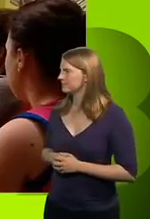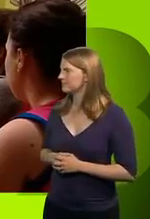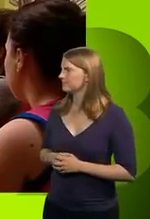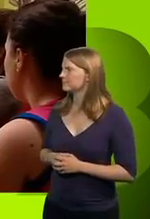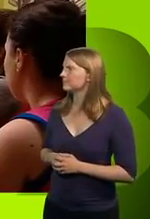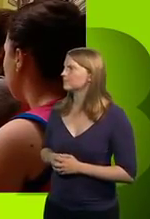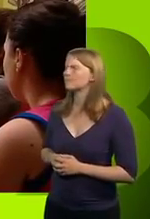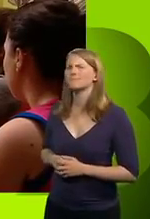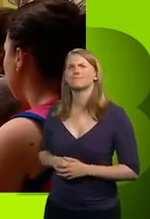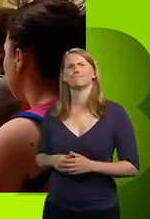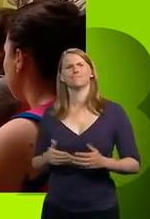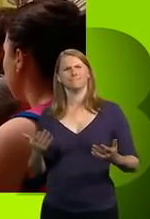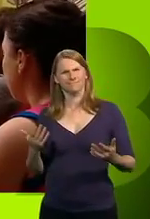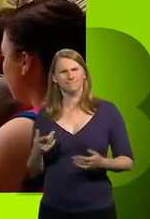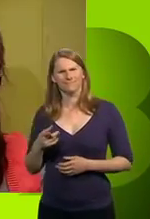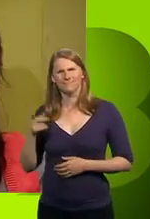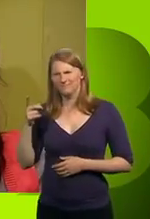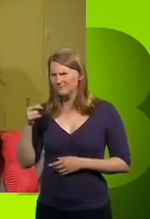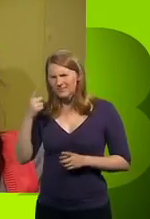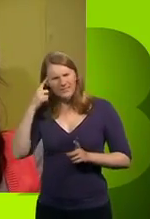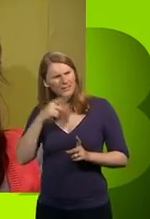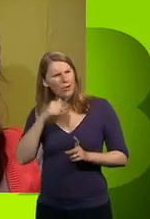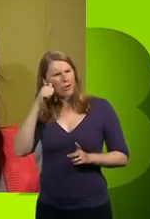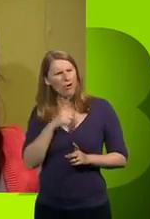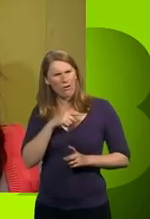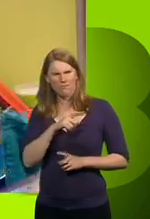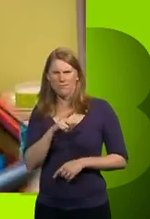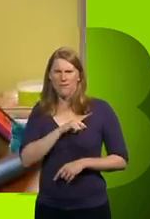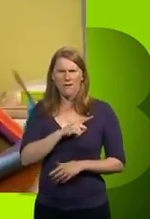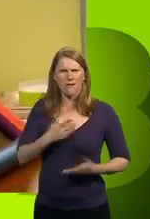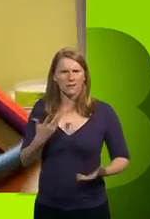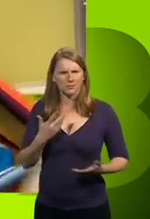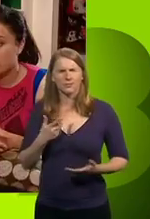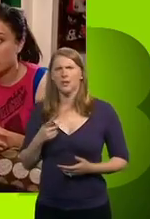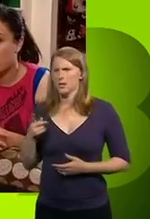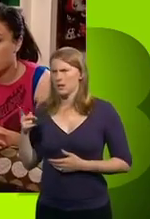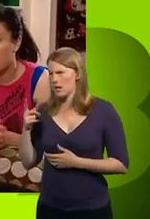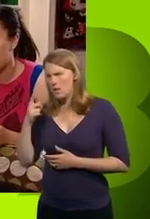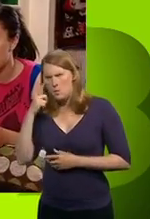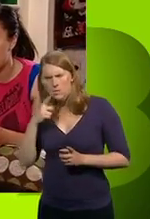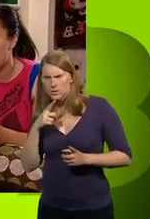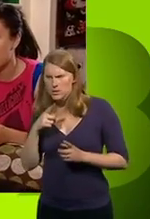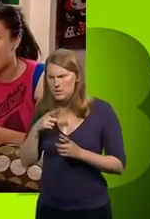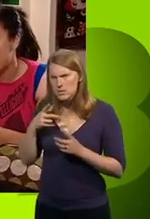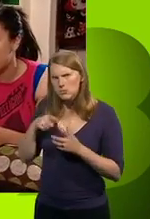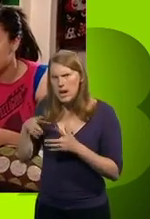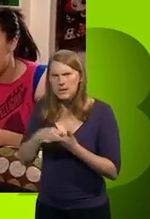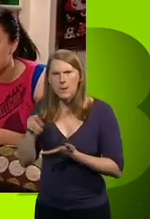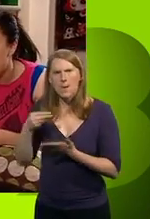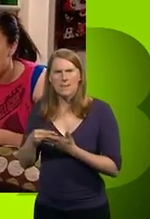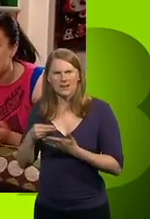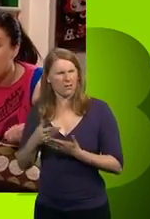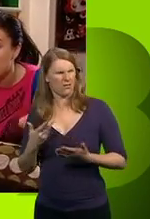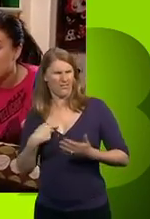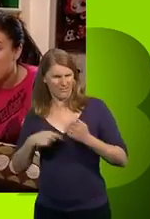What I don't get is why you thought she was a con artist in the first place. We thought she was trying to steal your money. What money? I'm broke. Oh, yeah. We keep forgetting your skint,